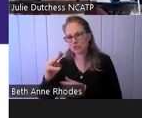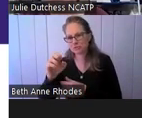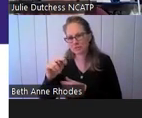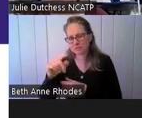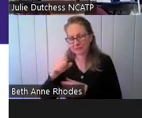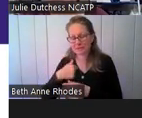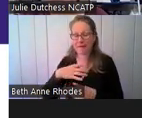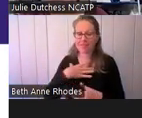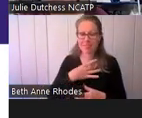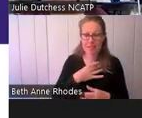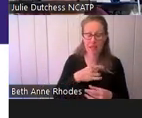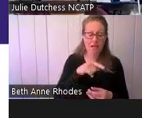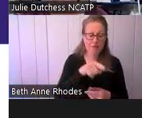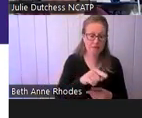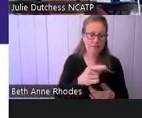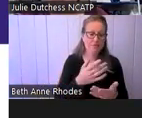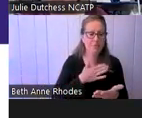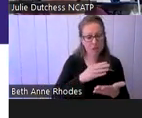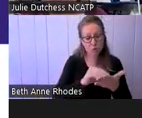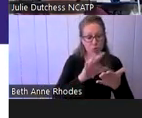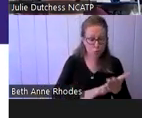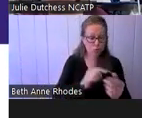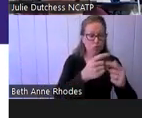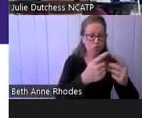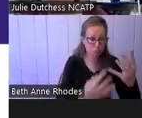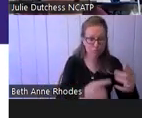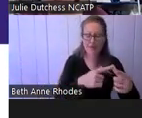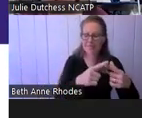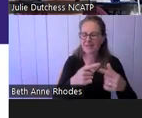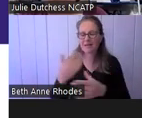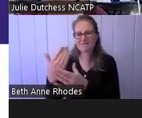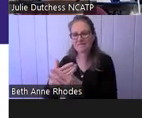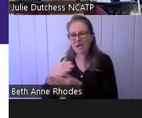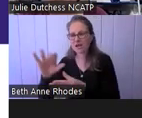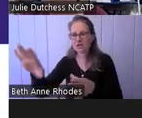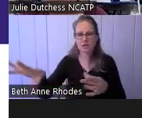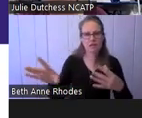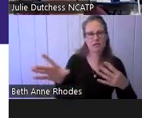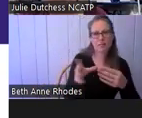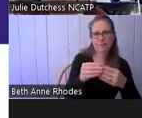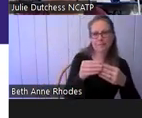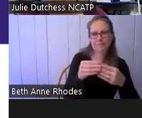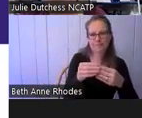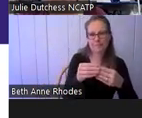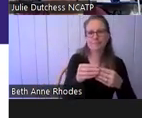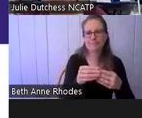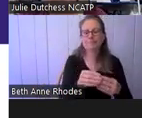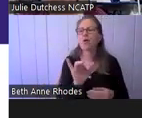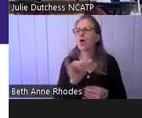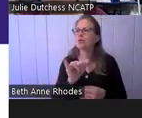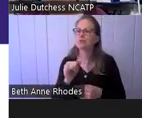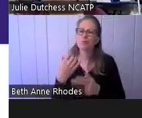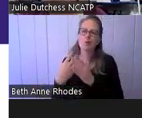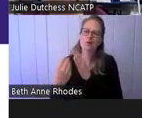put it there with the students that I'm working with. I know that helps them out quite a bit. It also does external calendar access. So if they